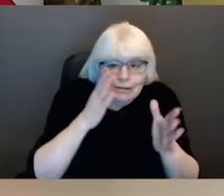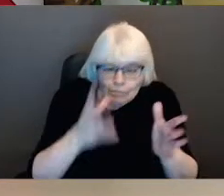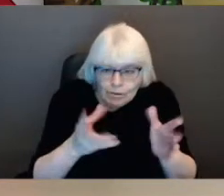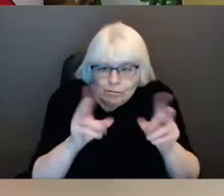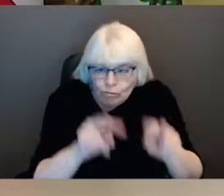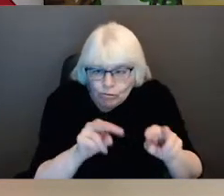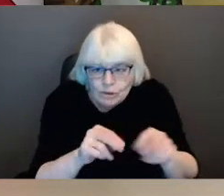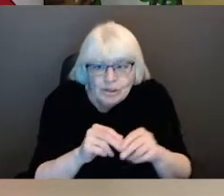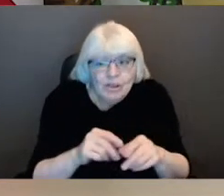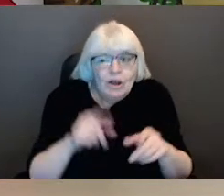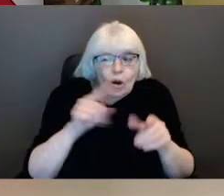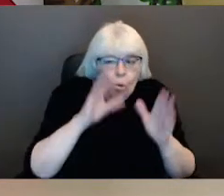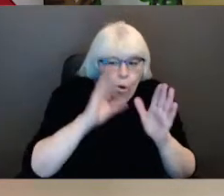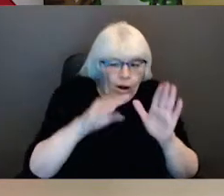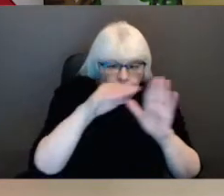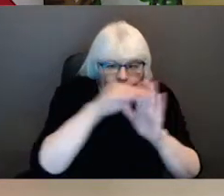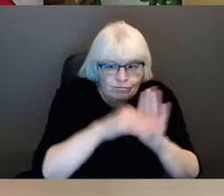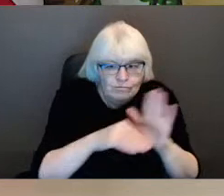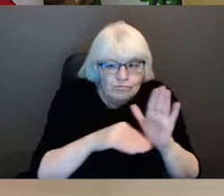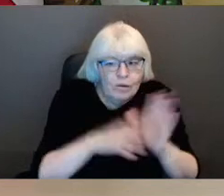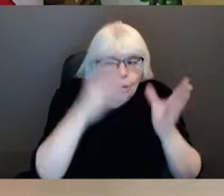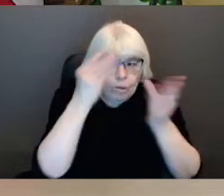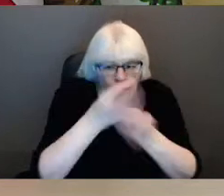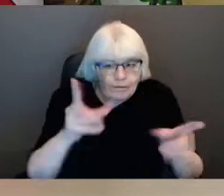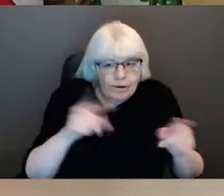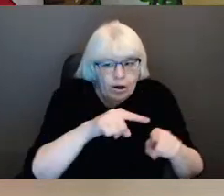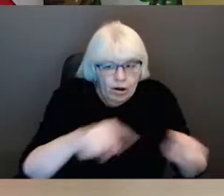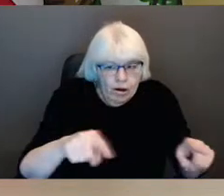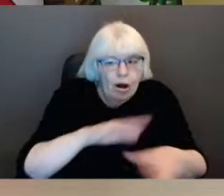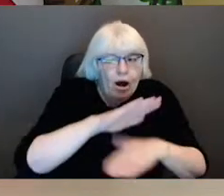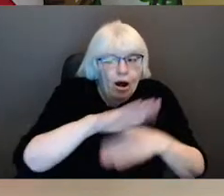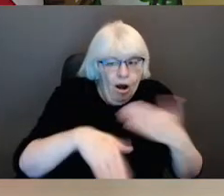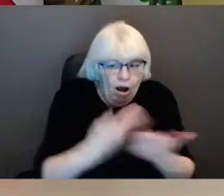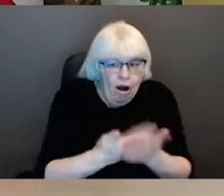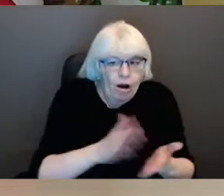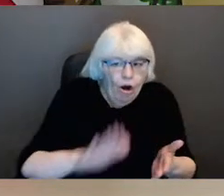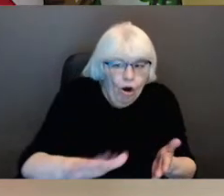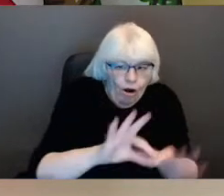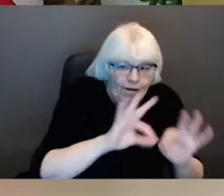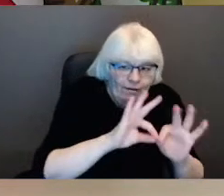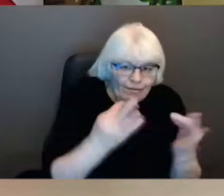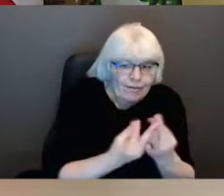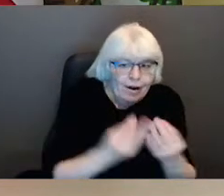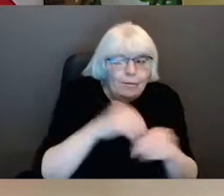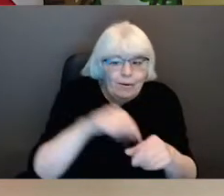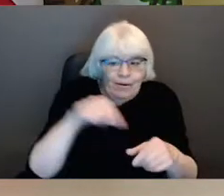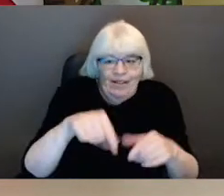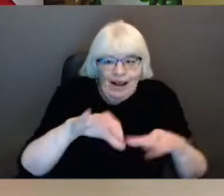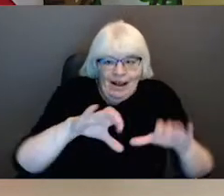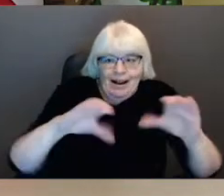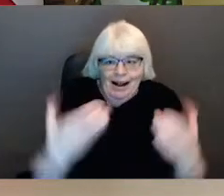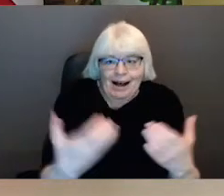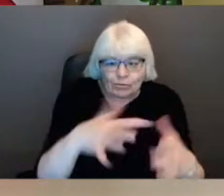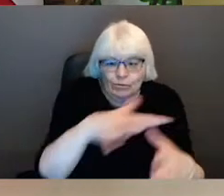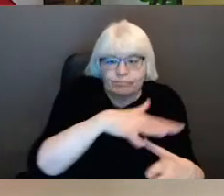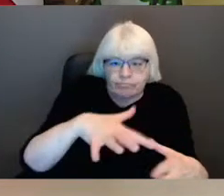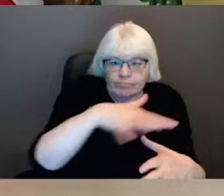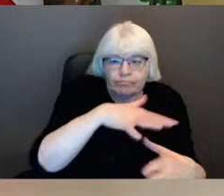to other children and families who were in that class. A separate